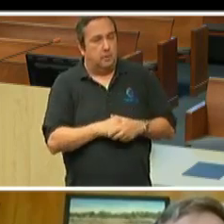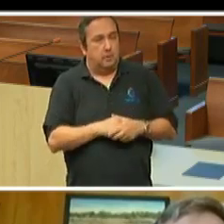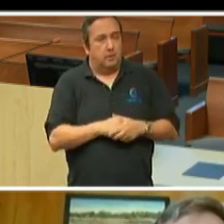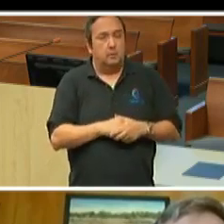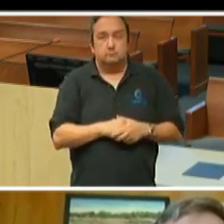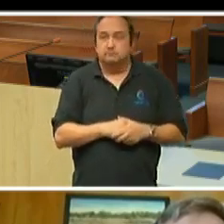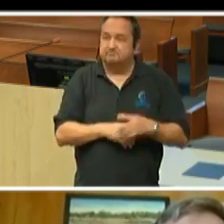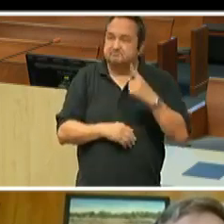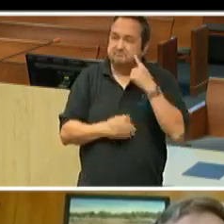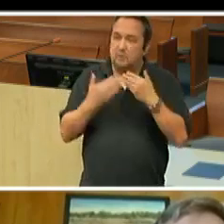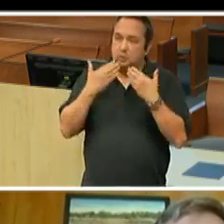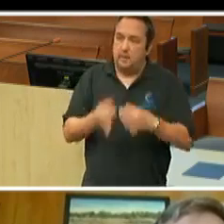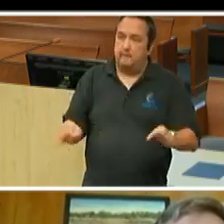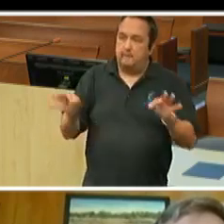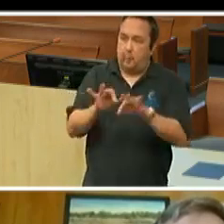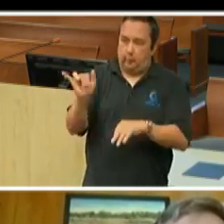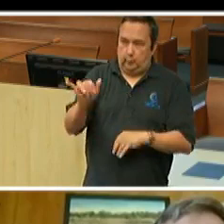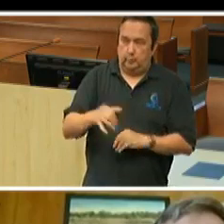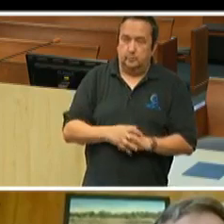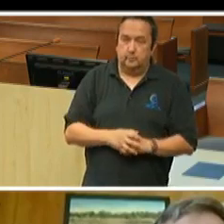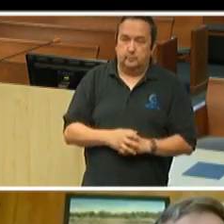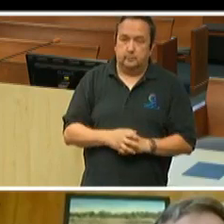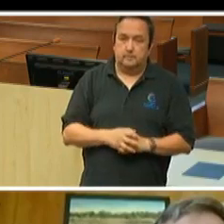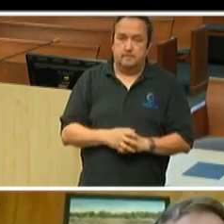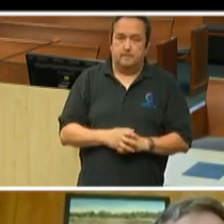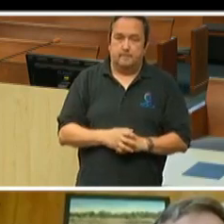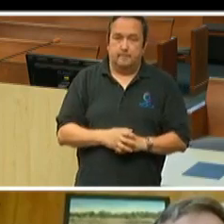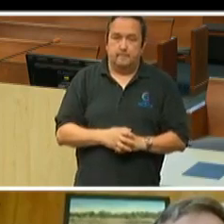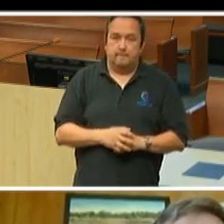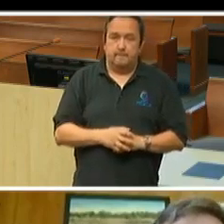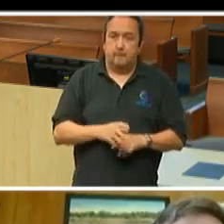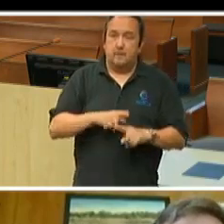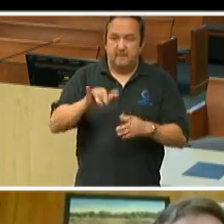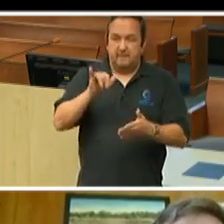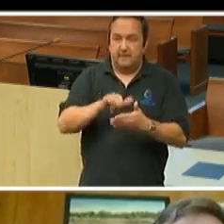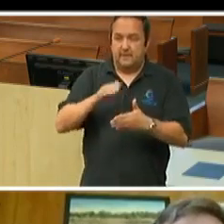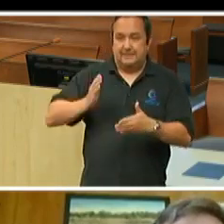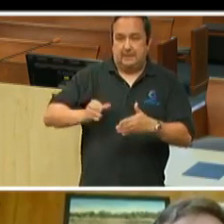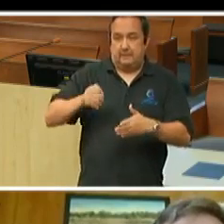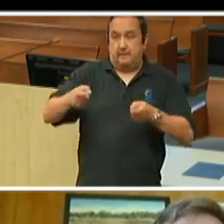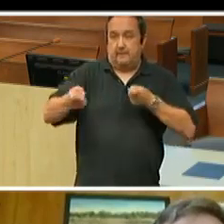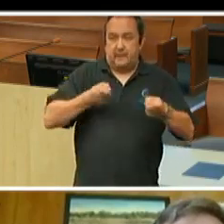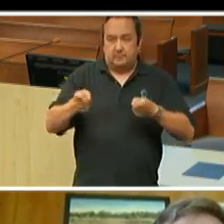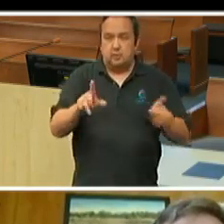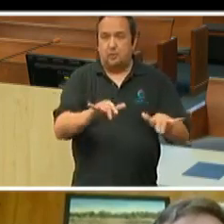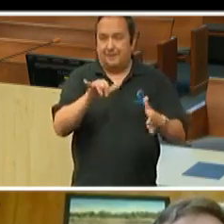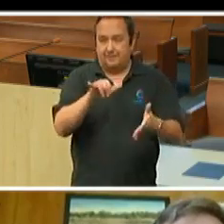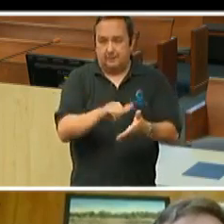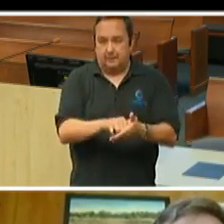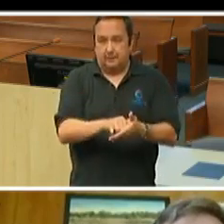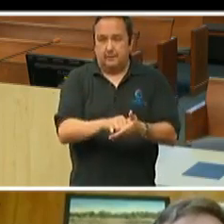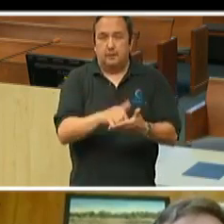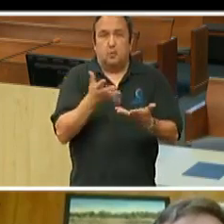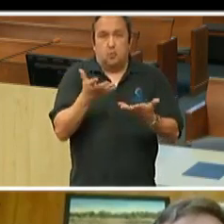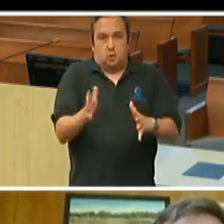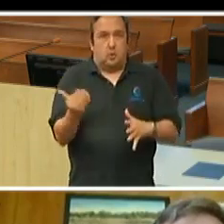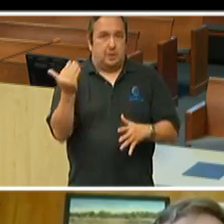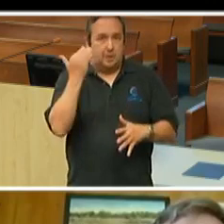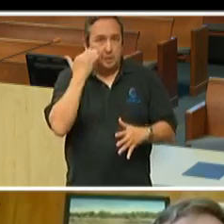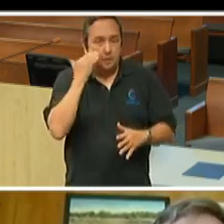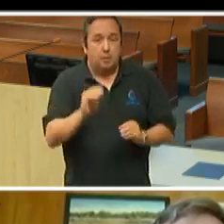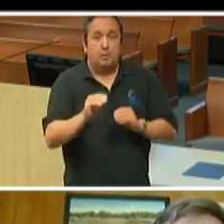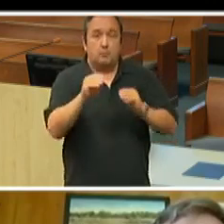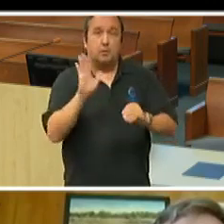think that's important too. But that's on the side of management doing that. And we've already put into